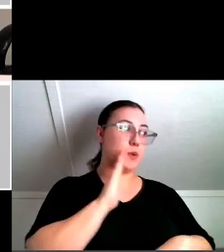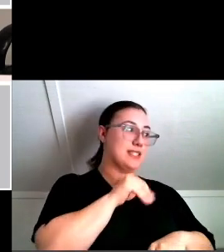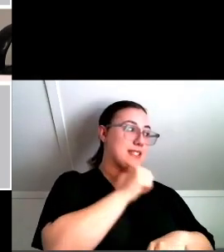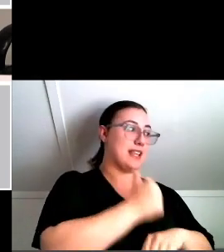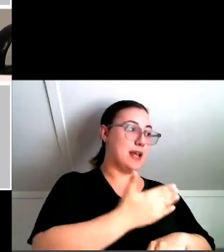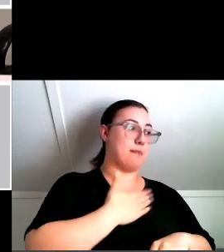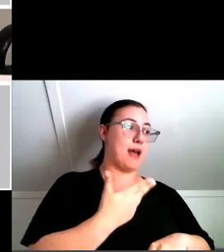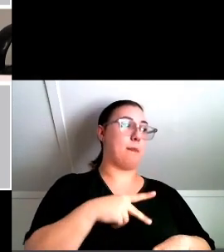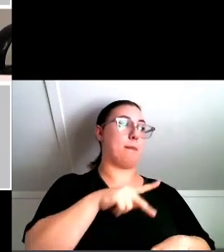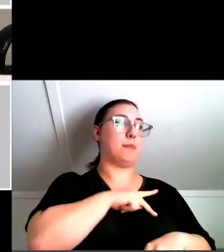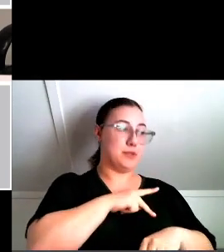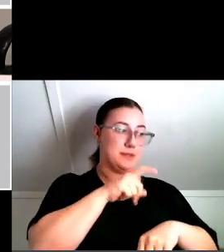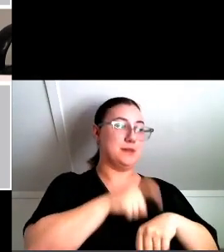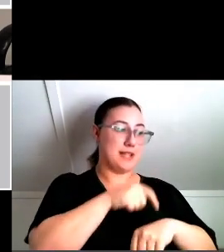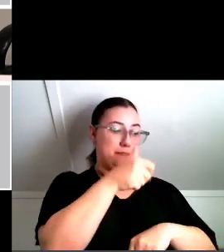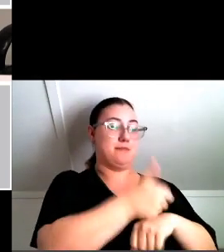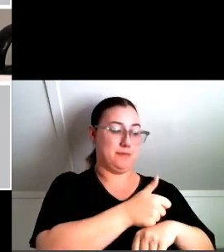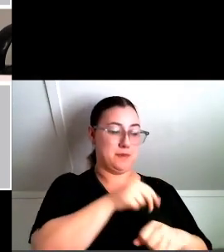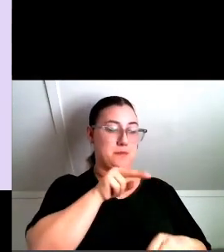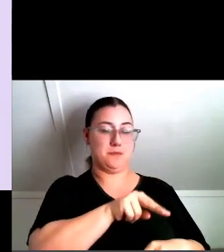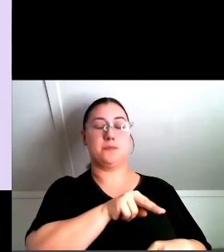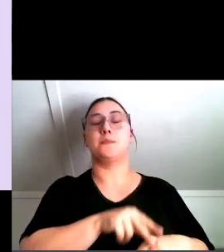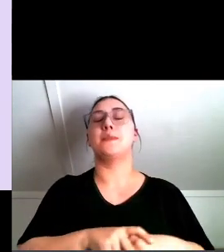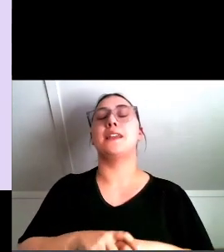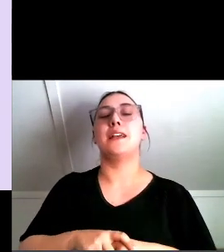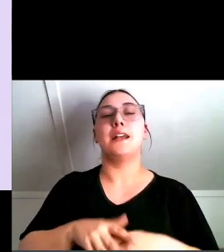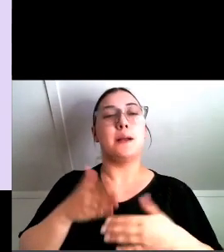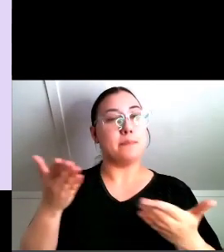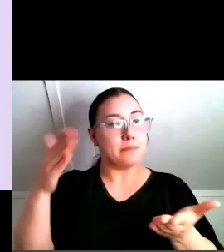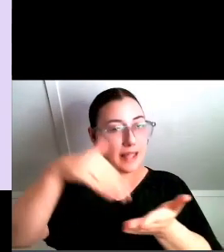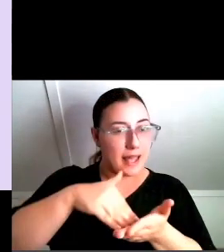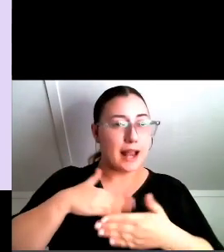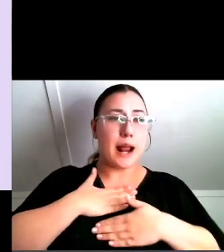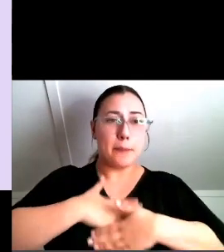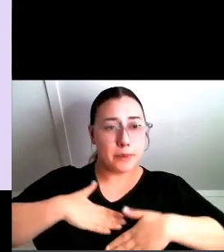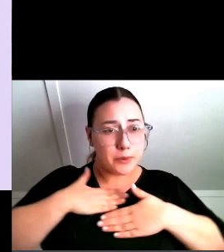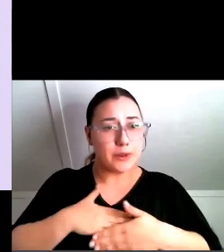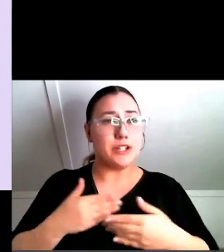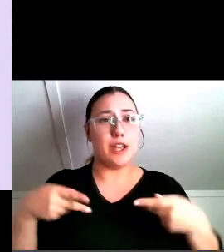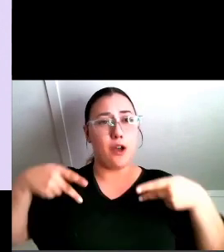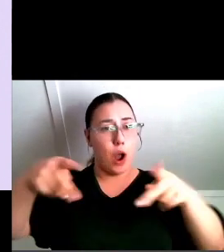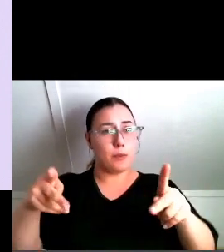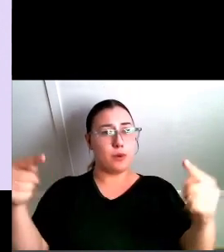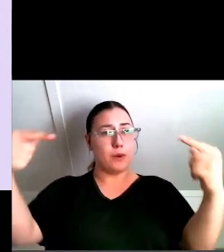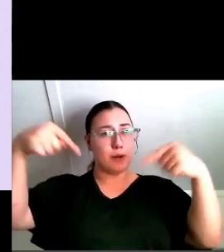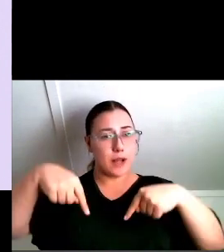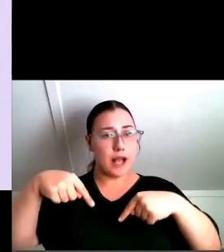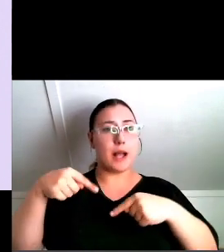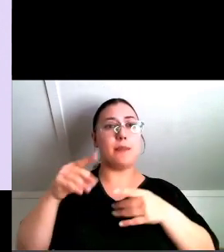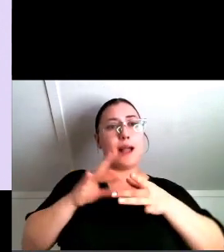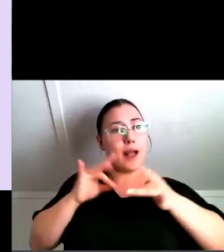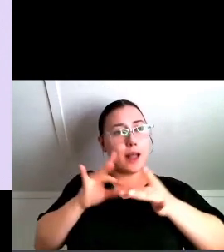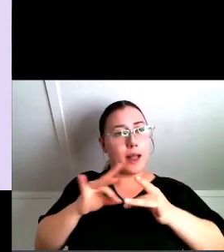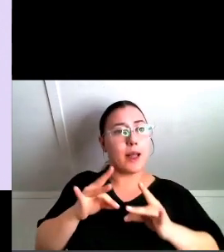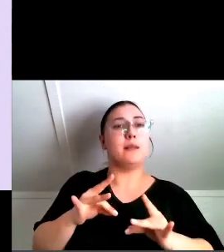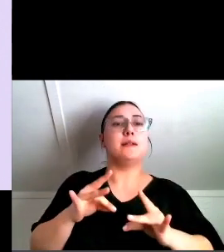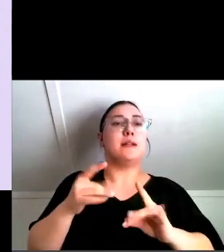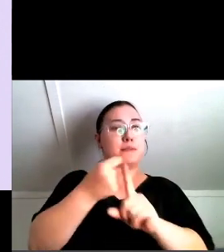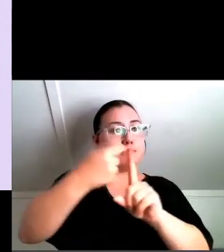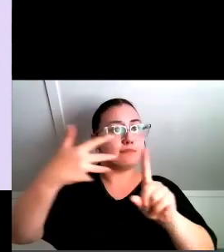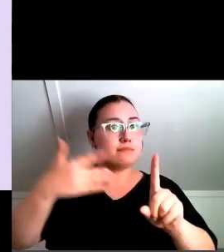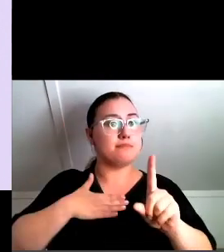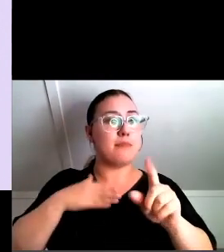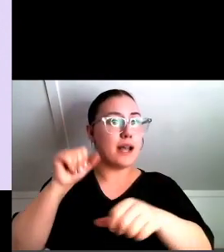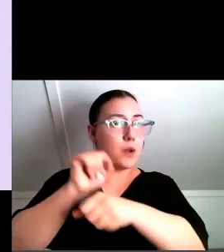As I said, I really appreciate the opportunity to be here to talk about my work. And I want to start with an image by a colleague of mine,